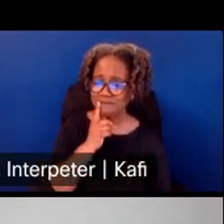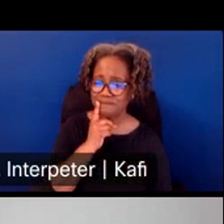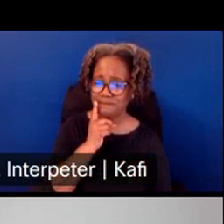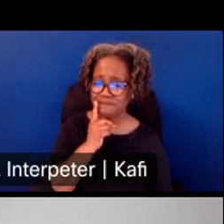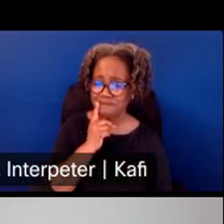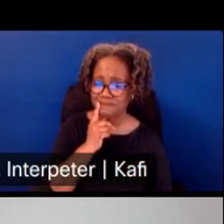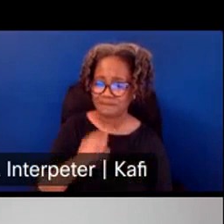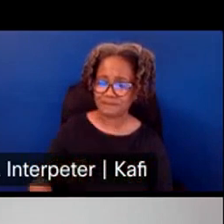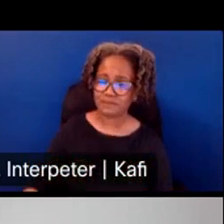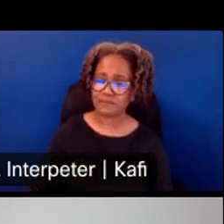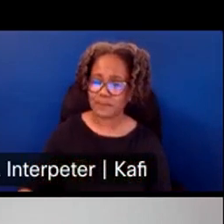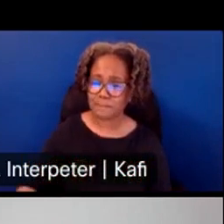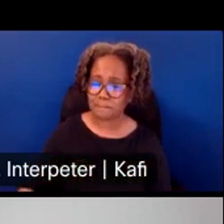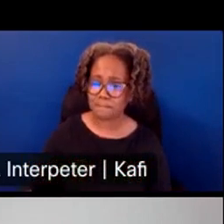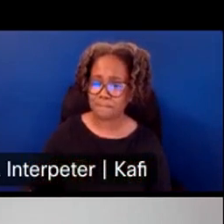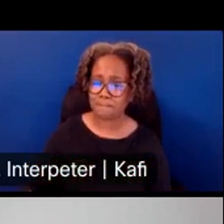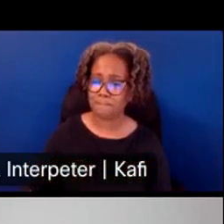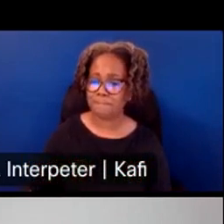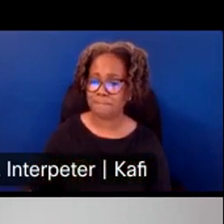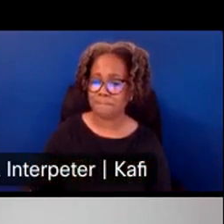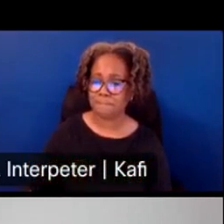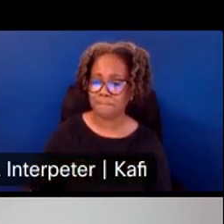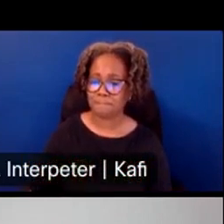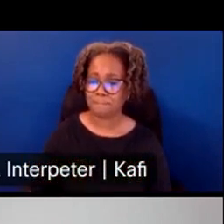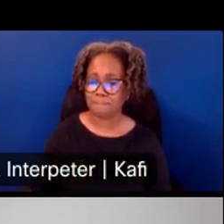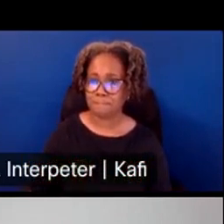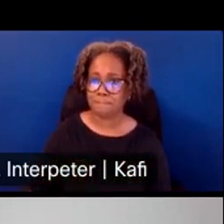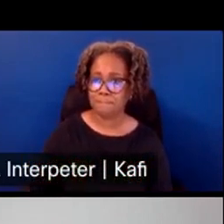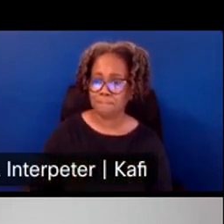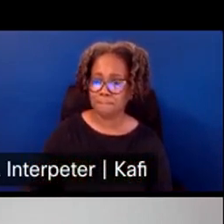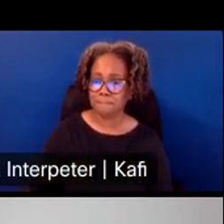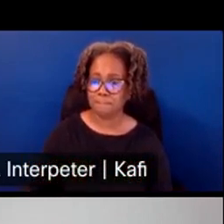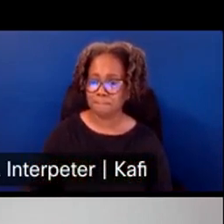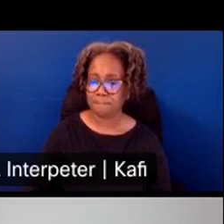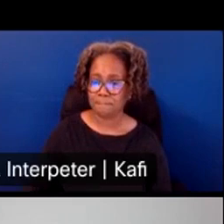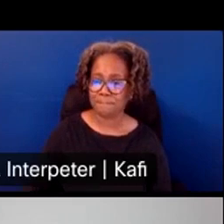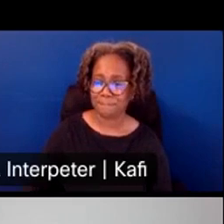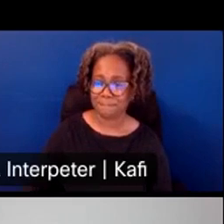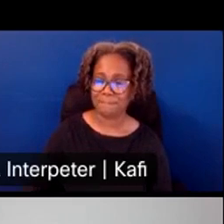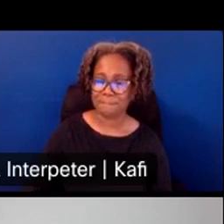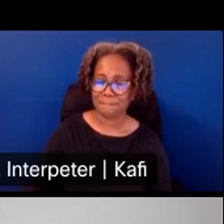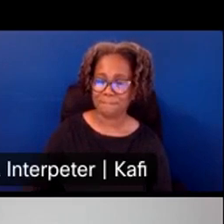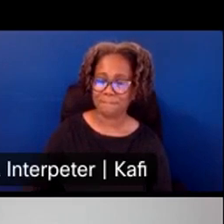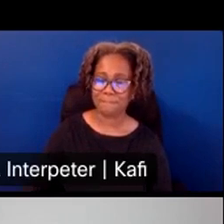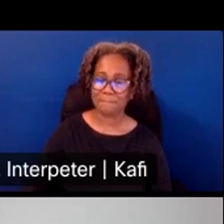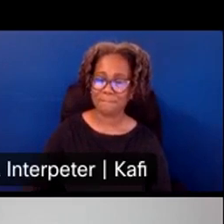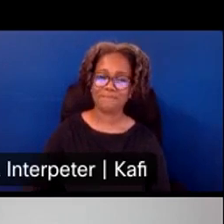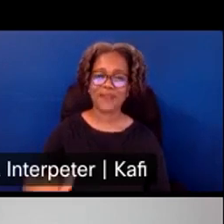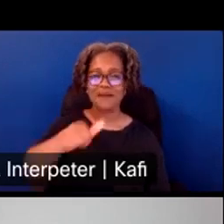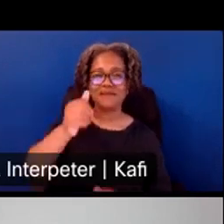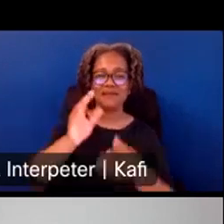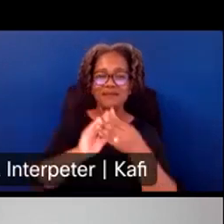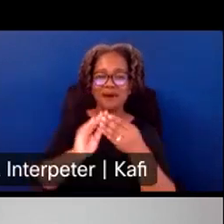I have some scary hair stories. Too many to tell. This is another comment. Thank you for sharing